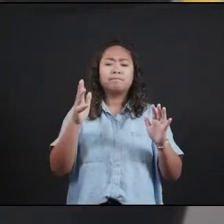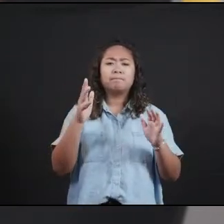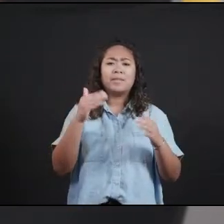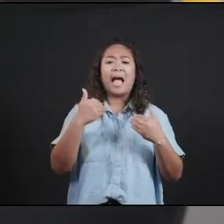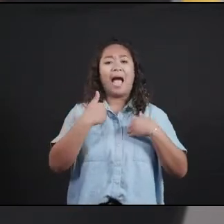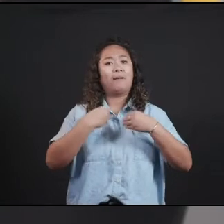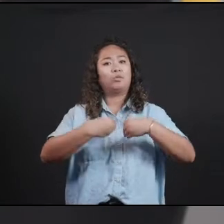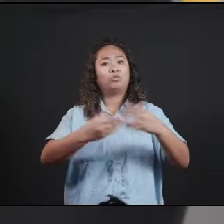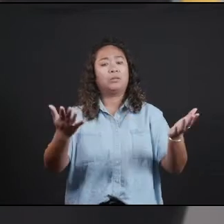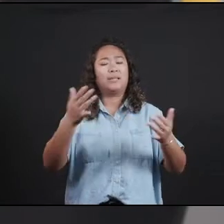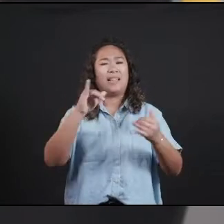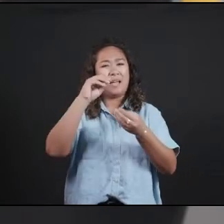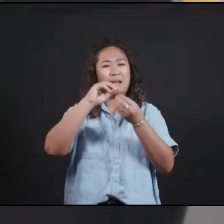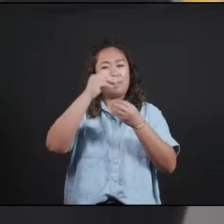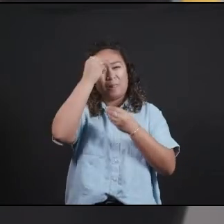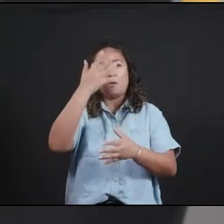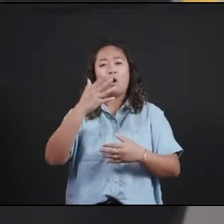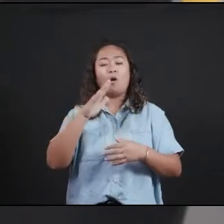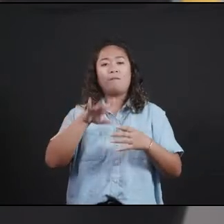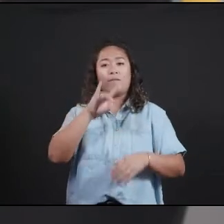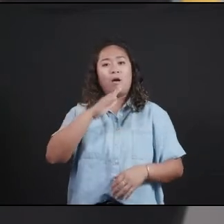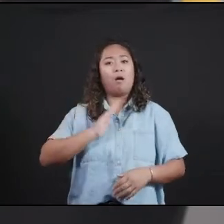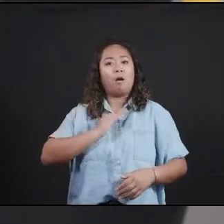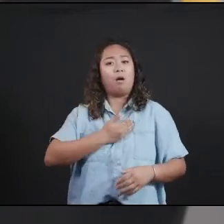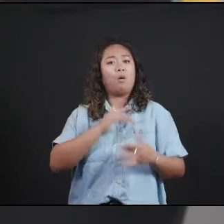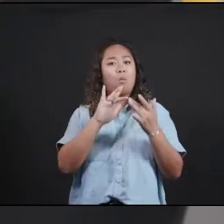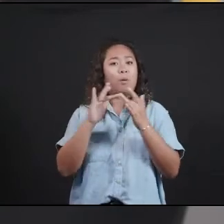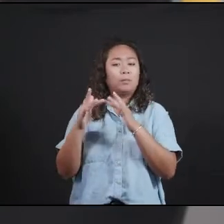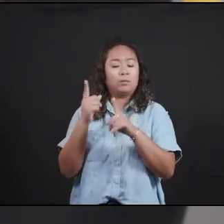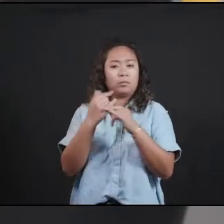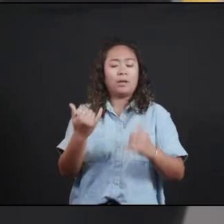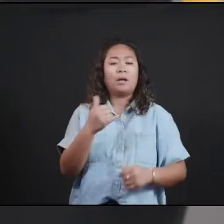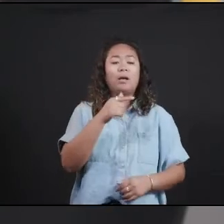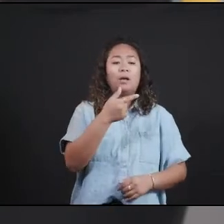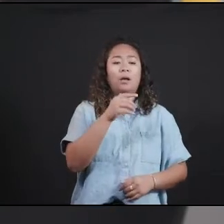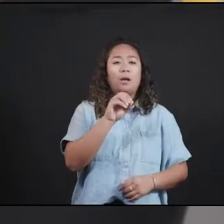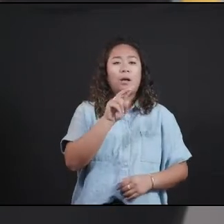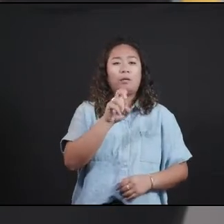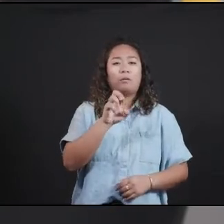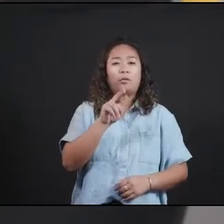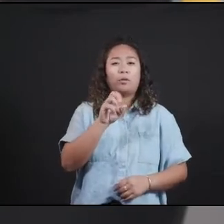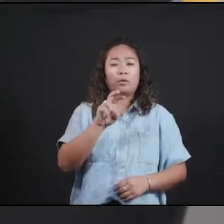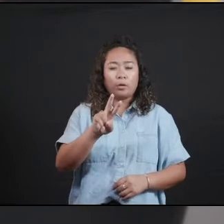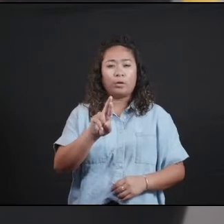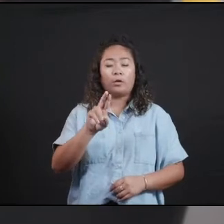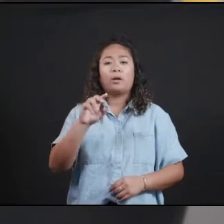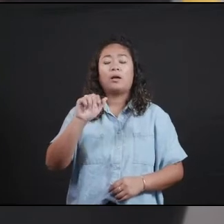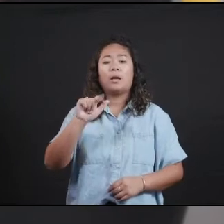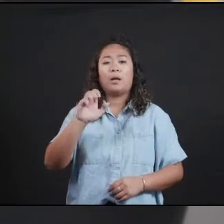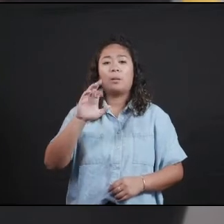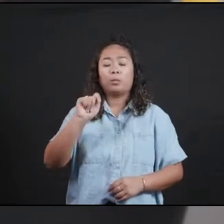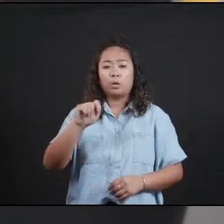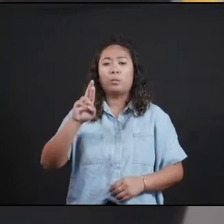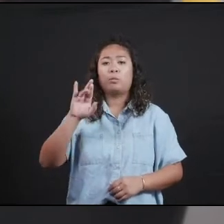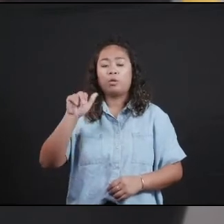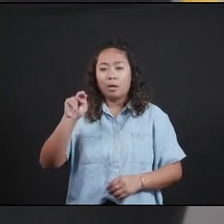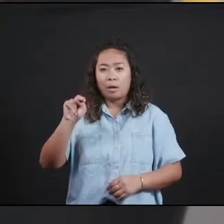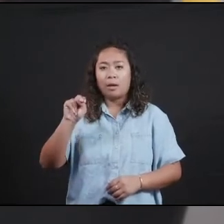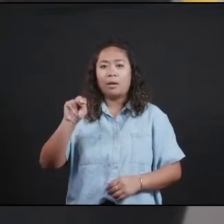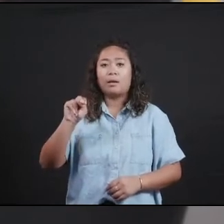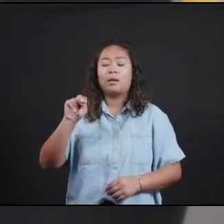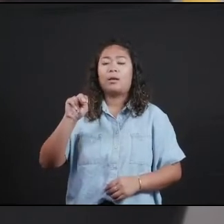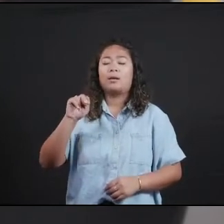from what it had been previously. I'm wondering what the Department of Health, I know you have the Department of Behavioral Health Services and